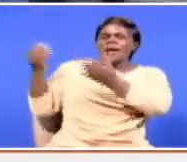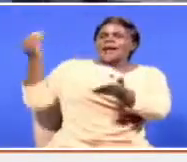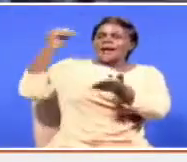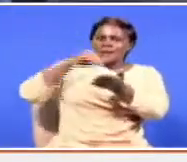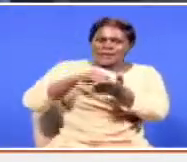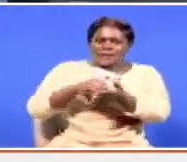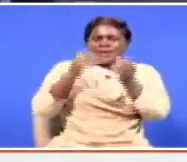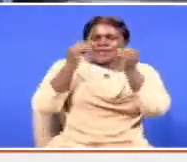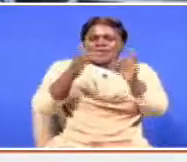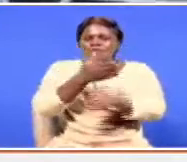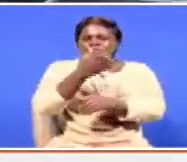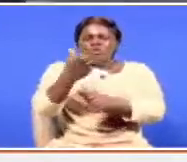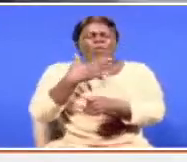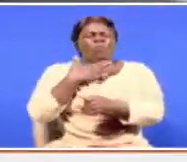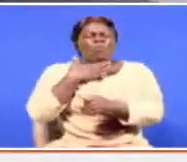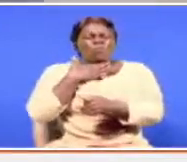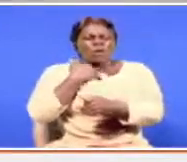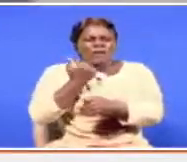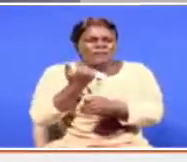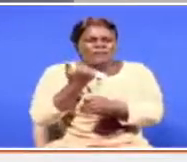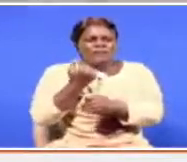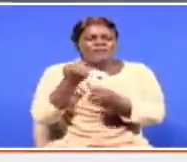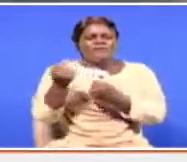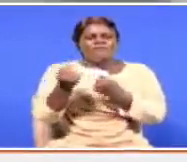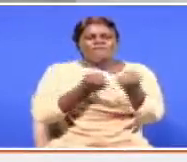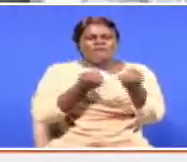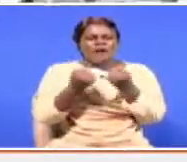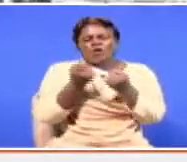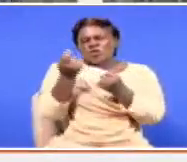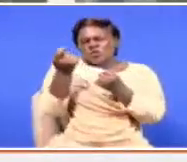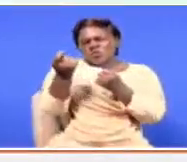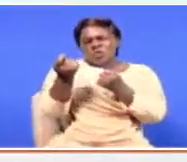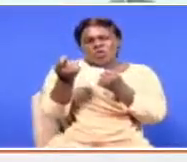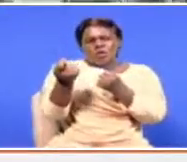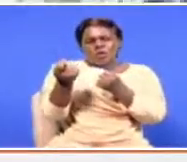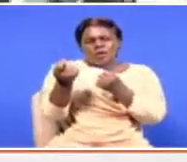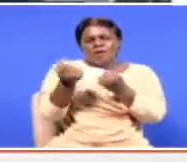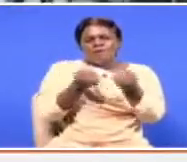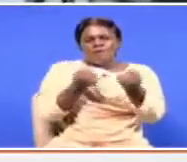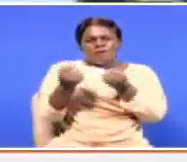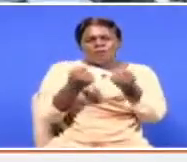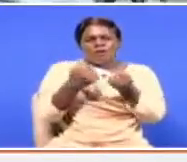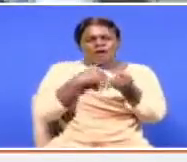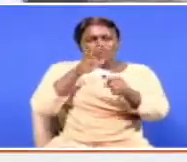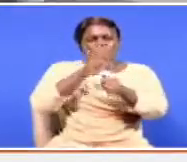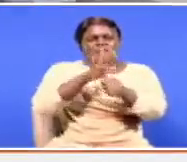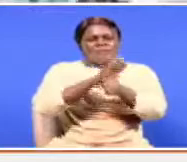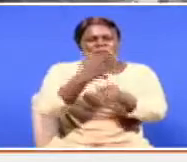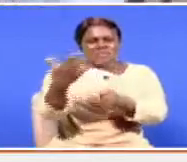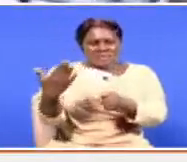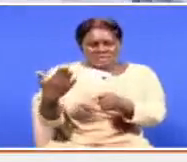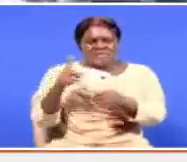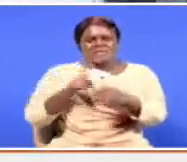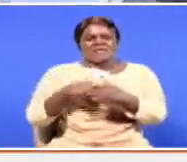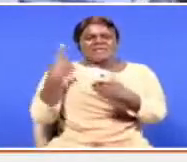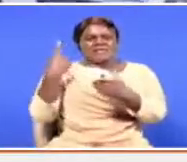Again, if you're somebody who's looking at getting into a small, you know, vehicle that has quite a number of things,